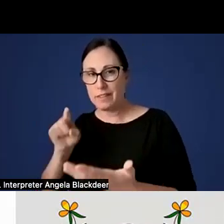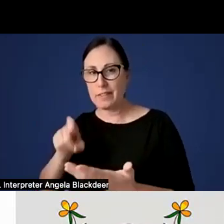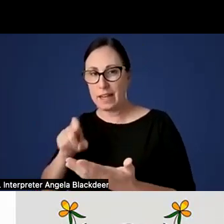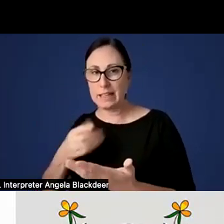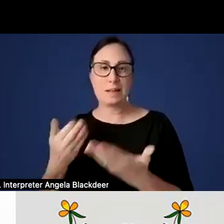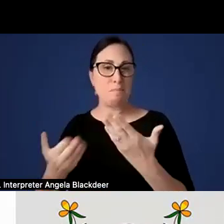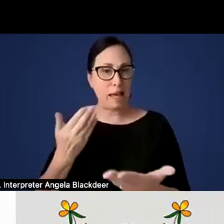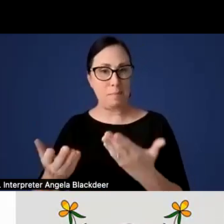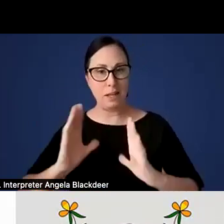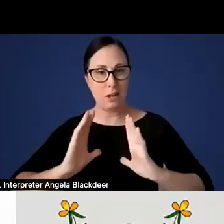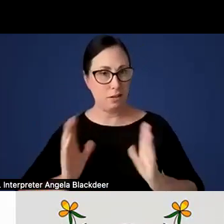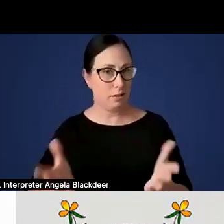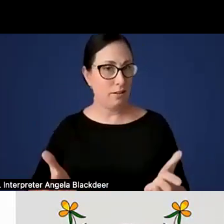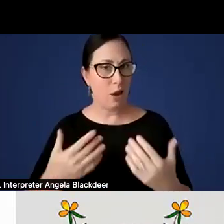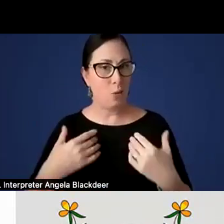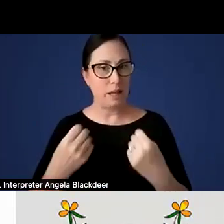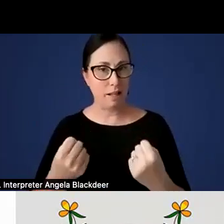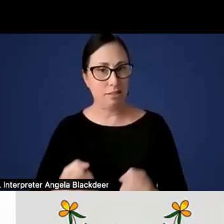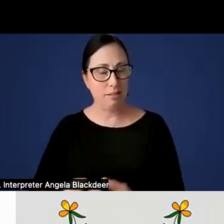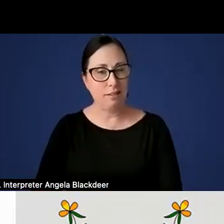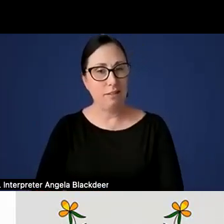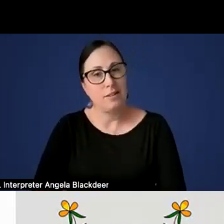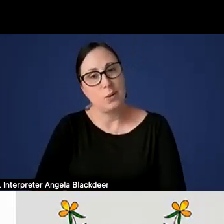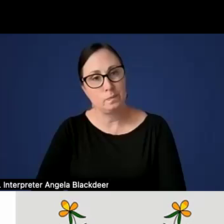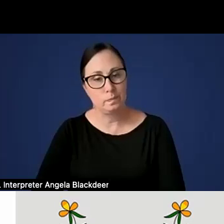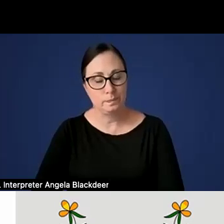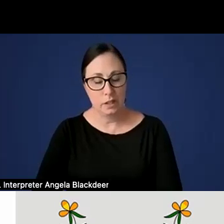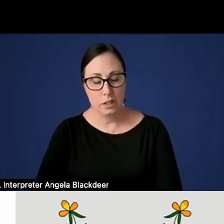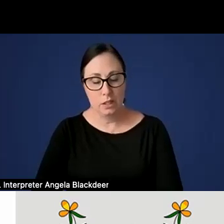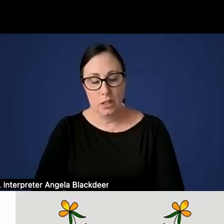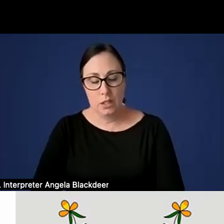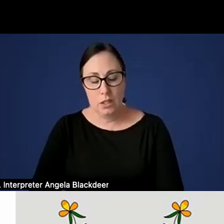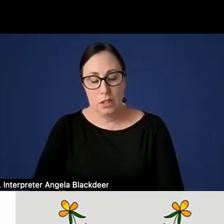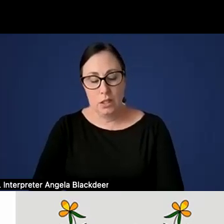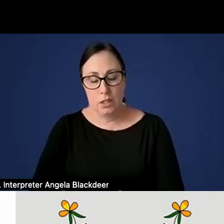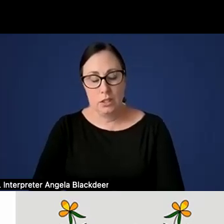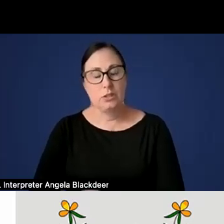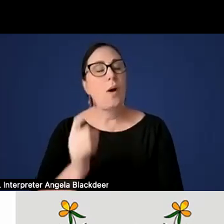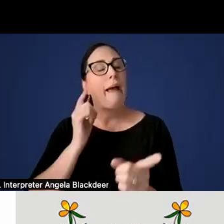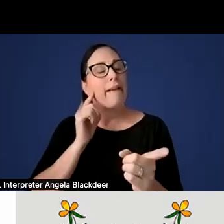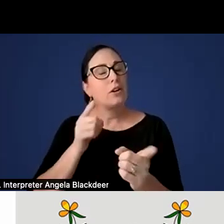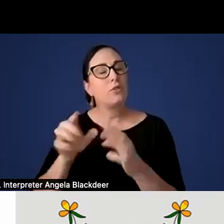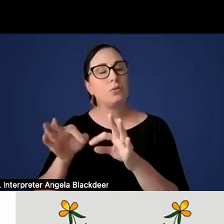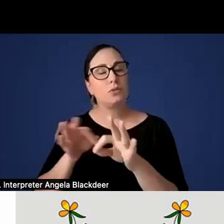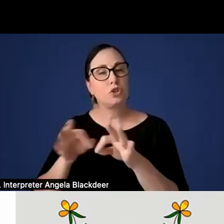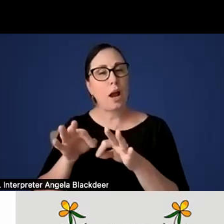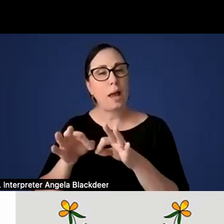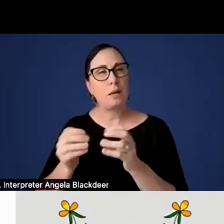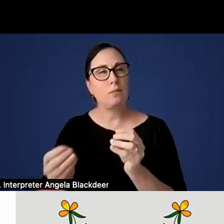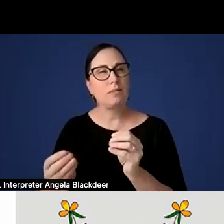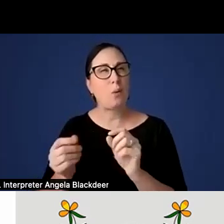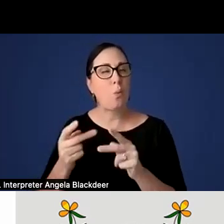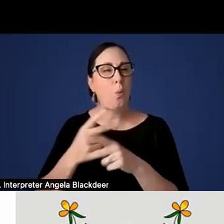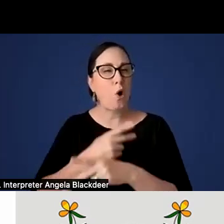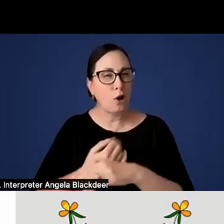And Morgan, what I'm hearing you describe really is almost like further isolation in the experience